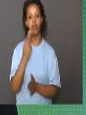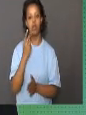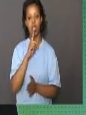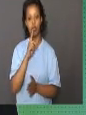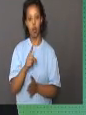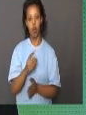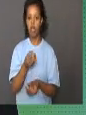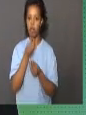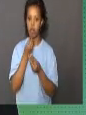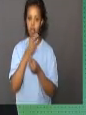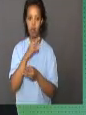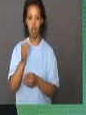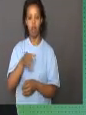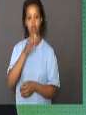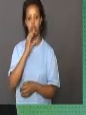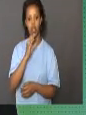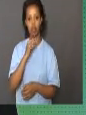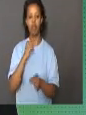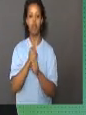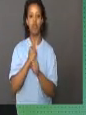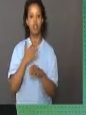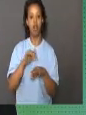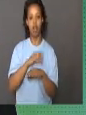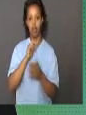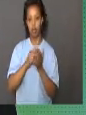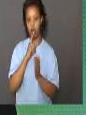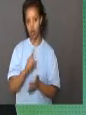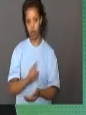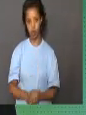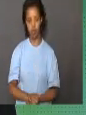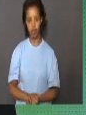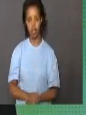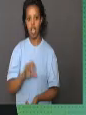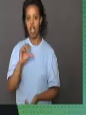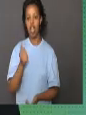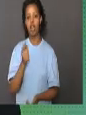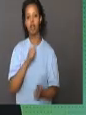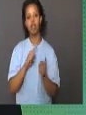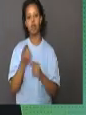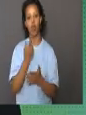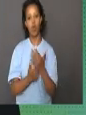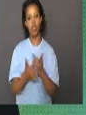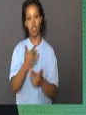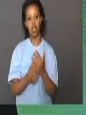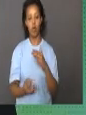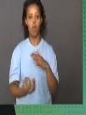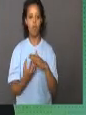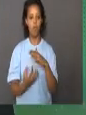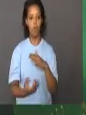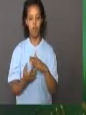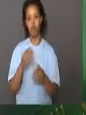in food and beverage production. We also discussed